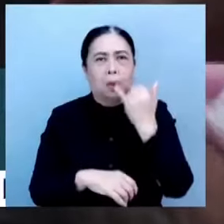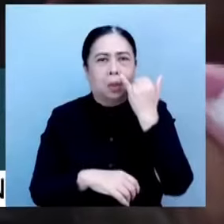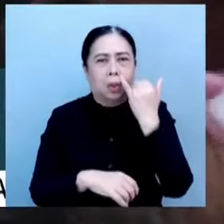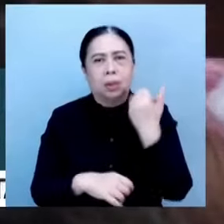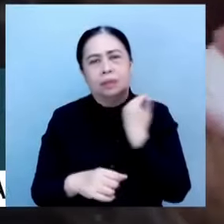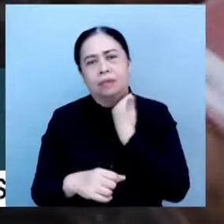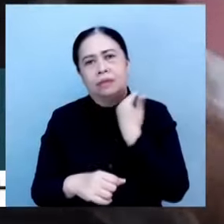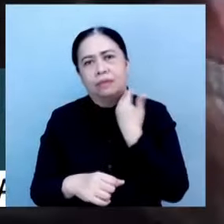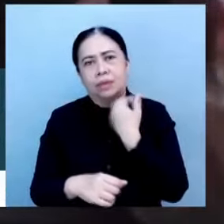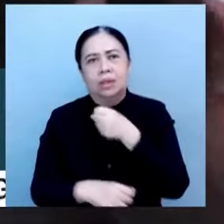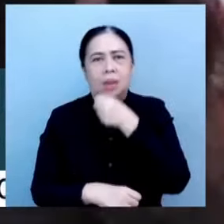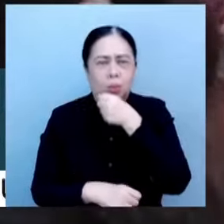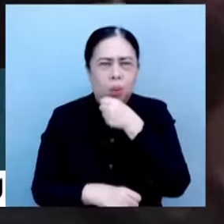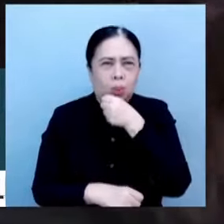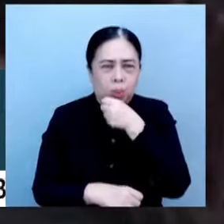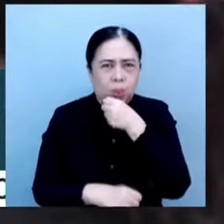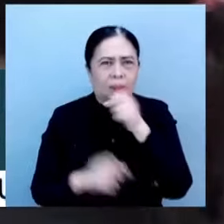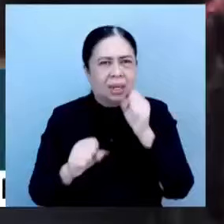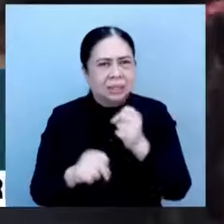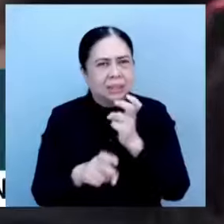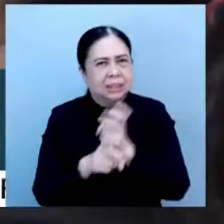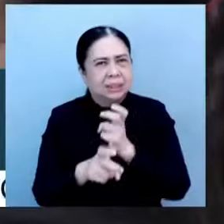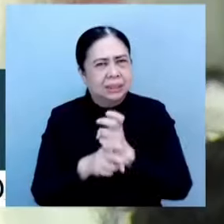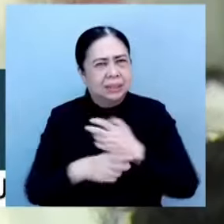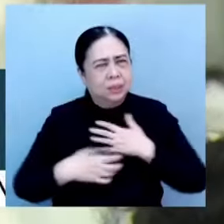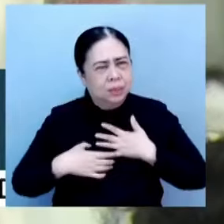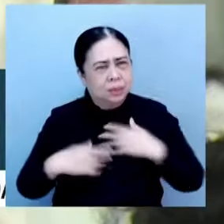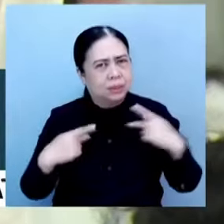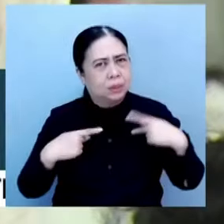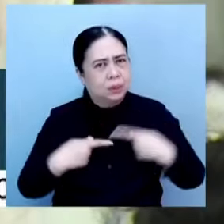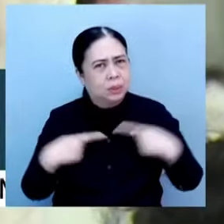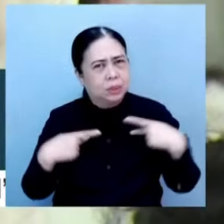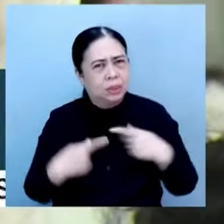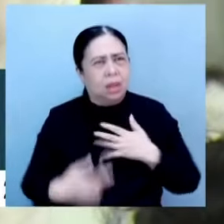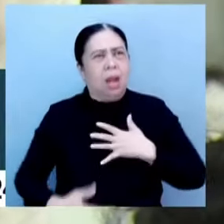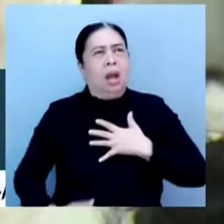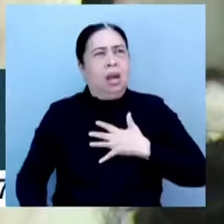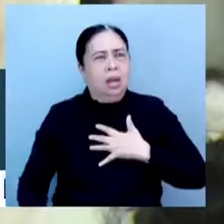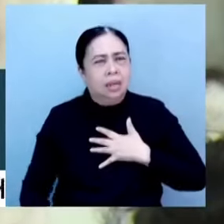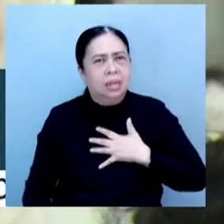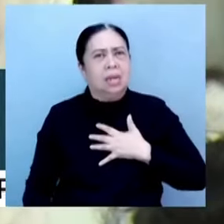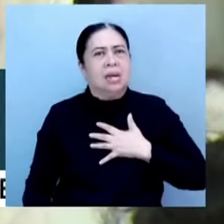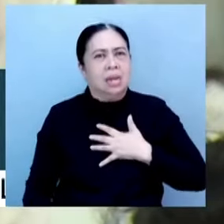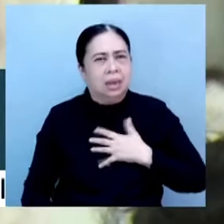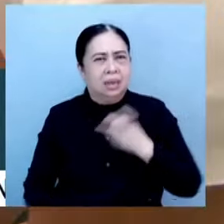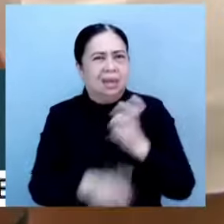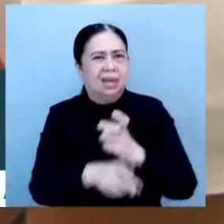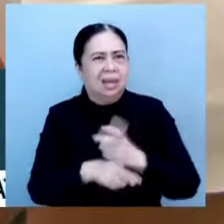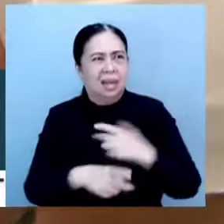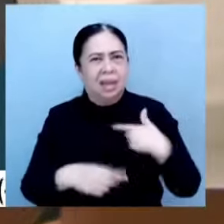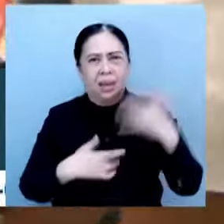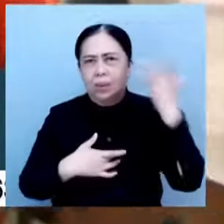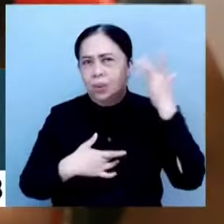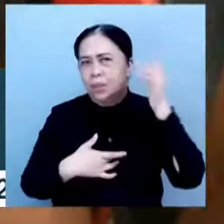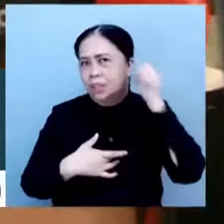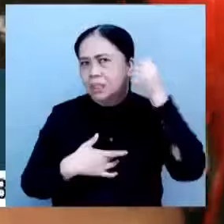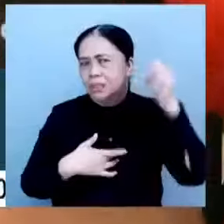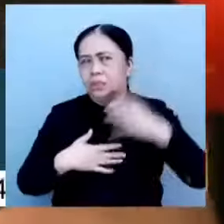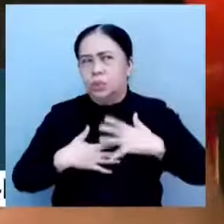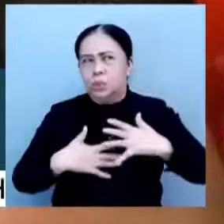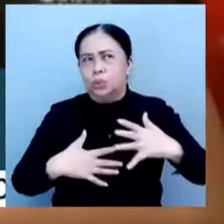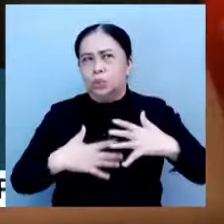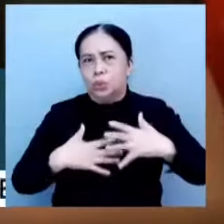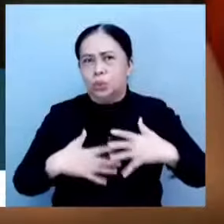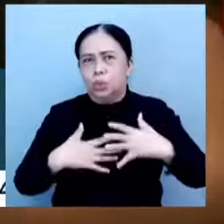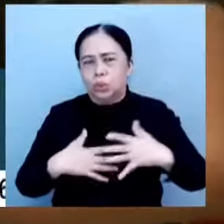cough. The cough can be bad enough to cause a person to gasp for air, causing a whooping sound. Like many illnesses that